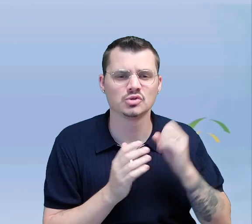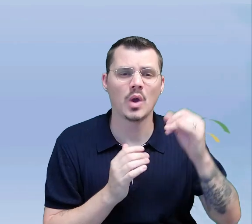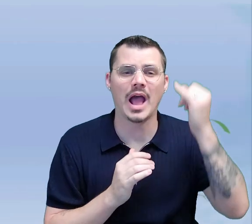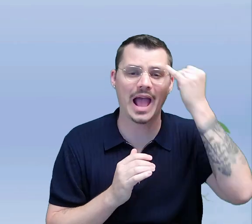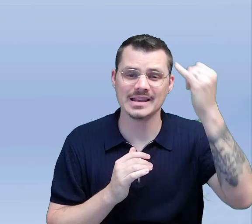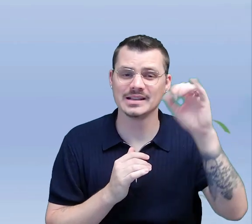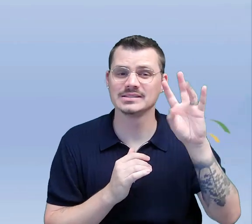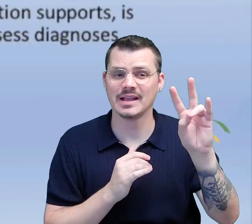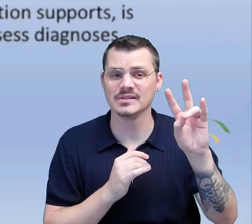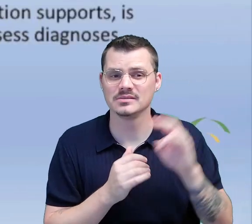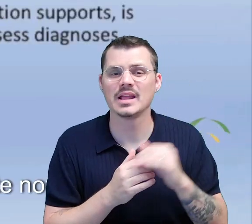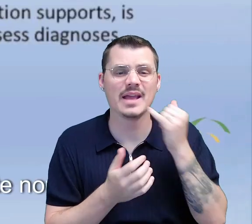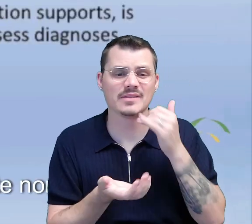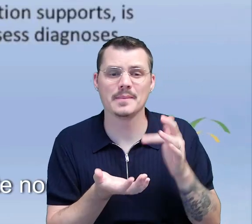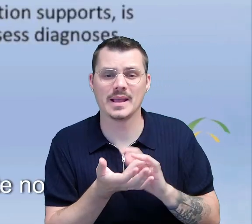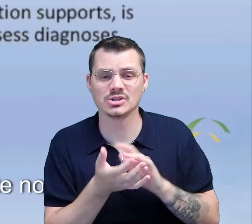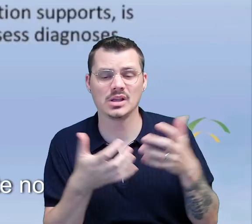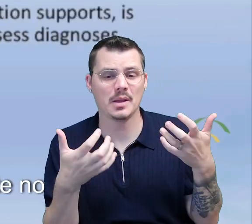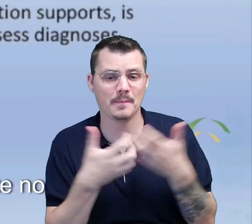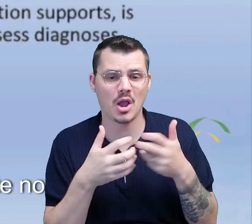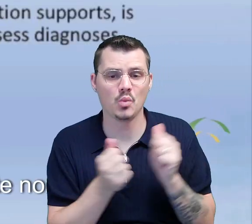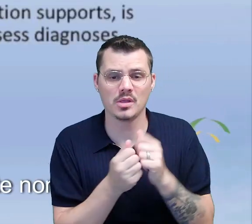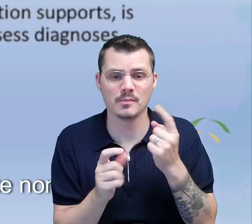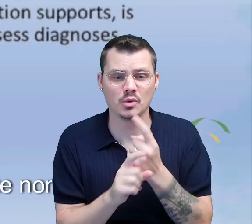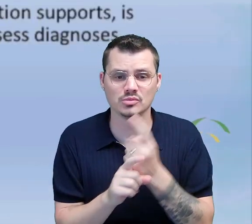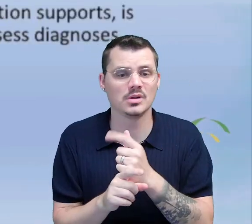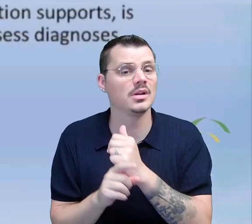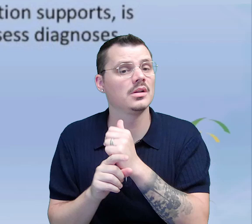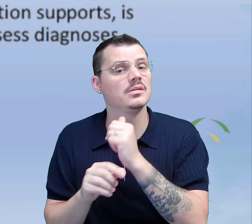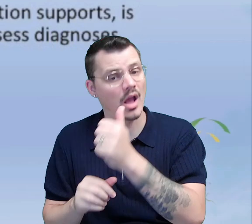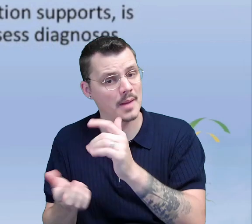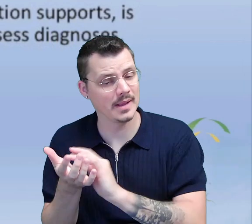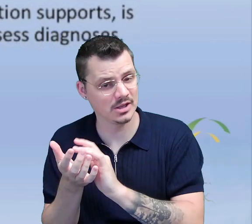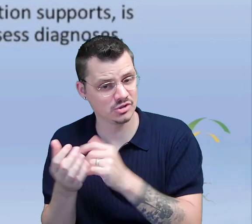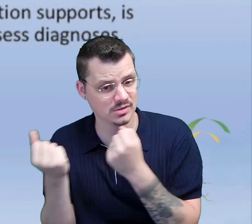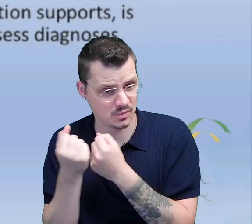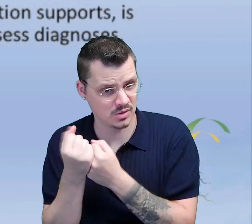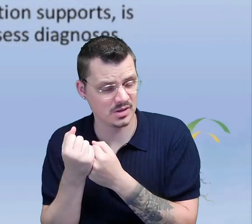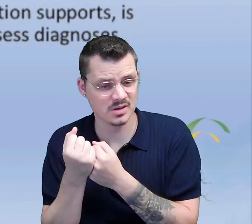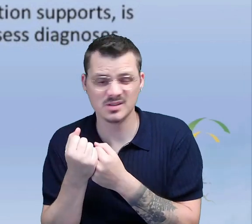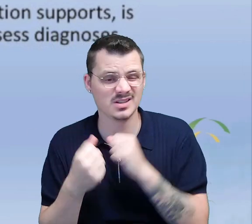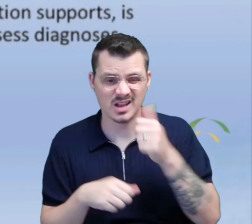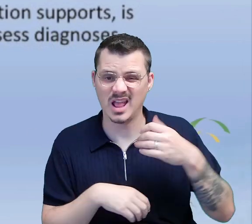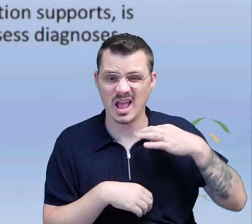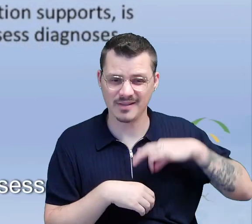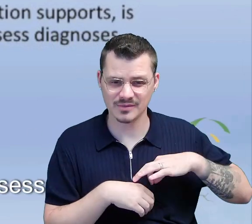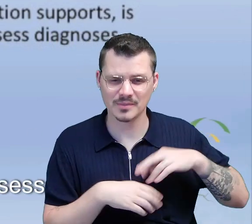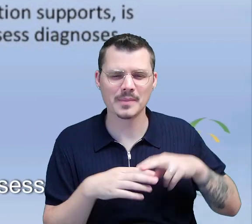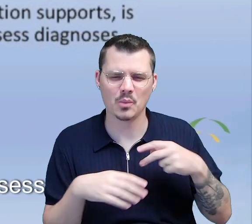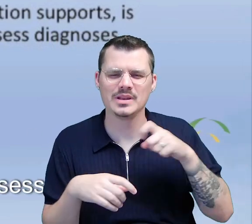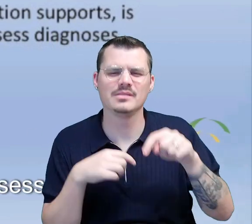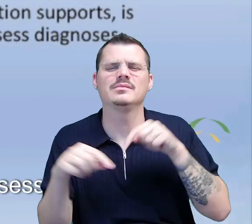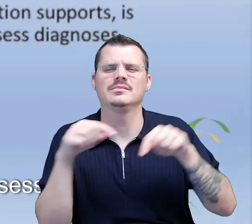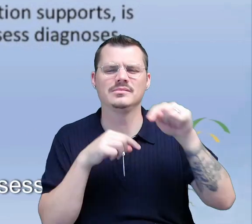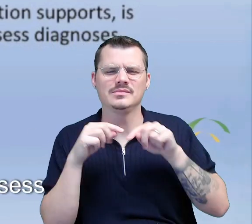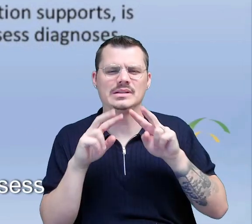So idea 7, if a medicine combined with appropriate non-medication supports is not helpful, we usually have to